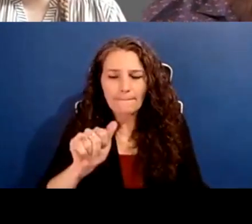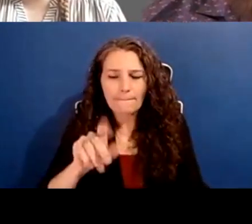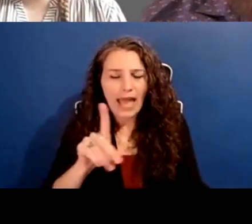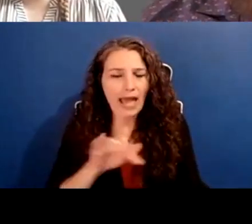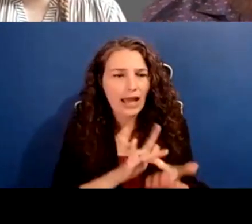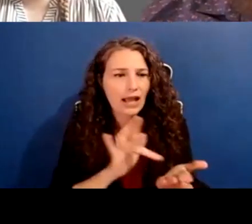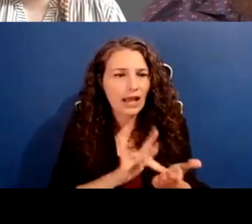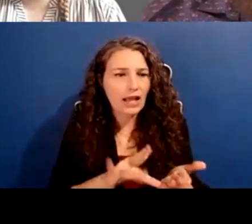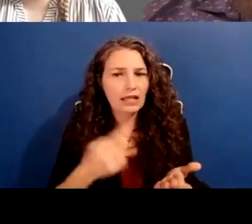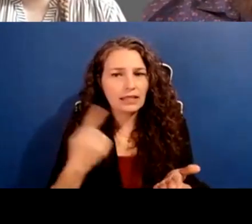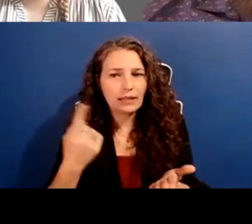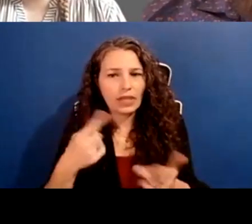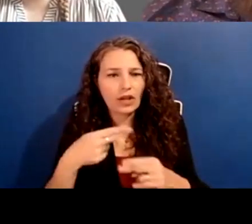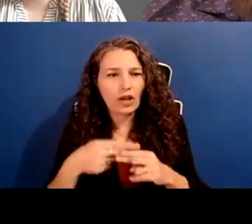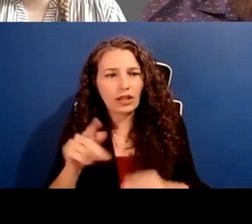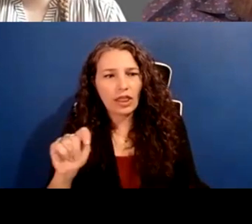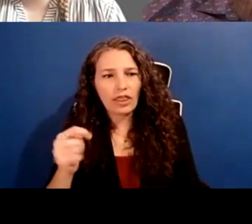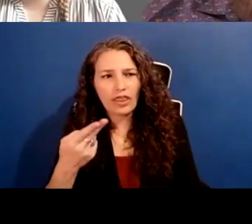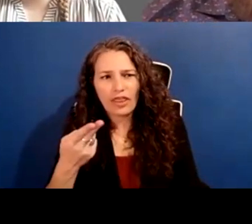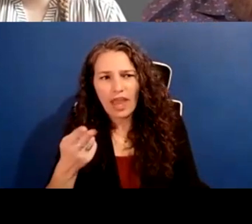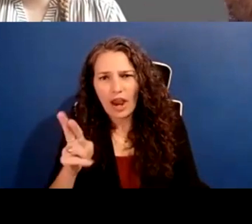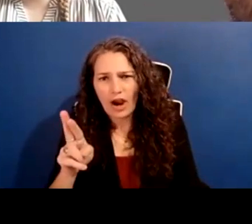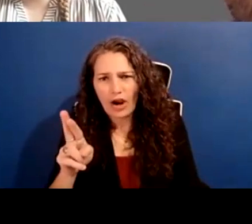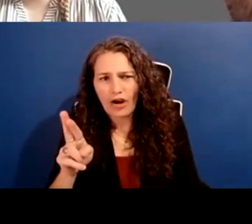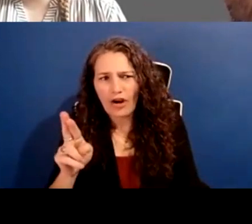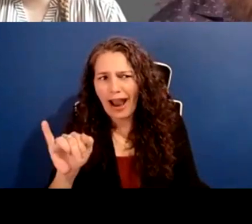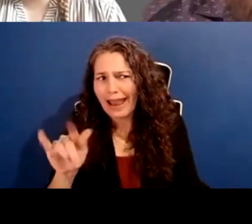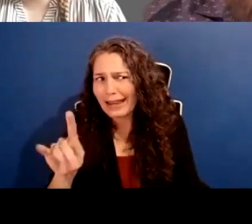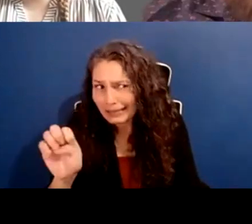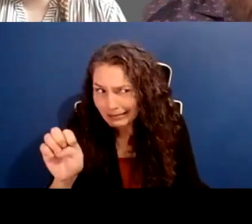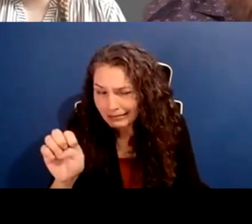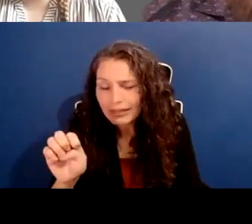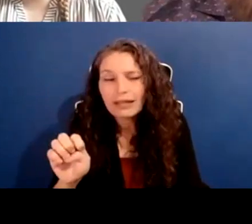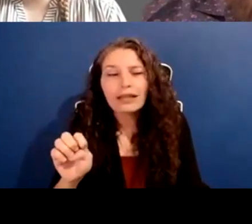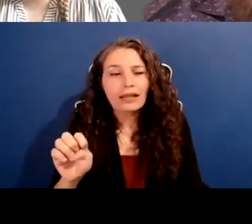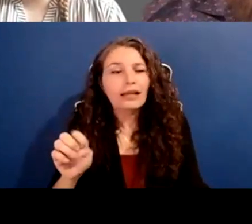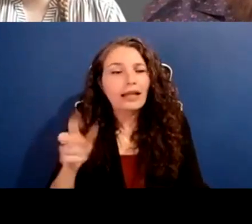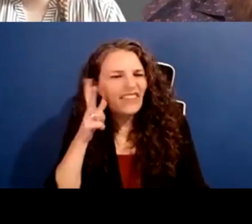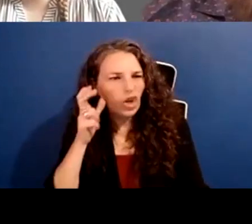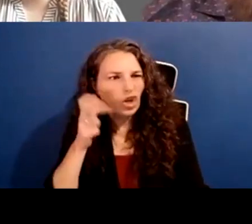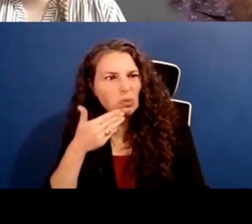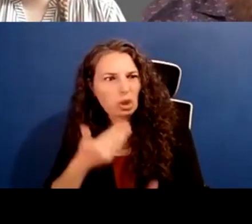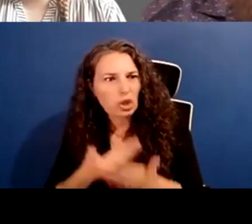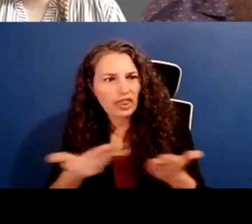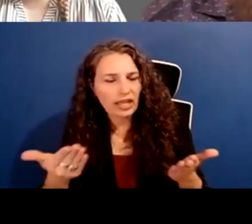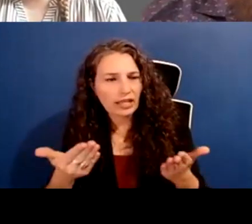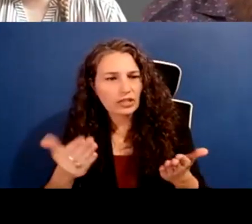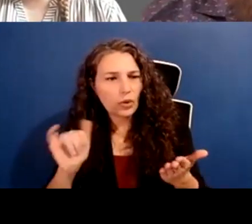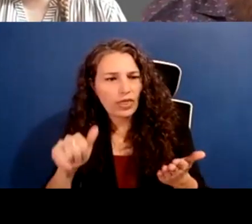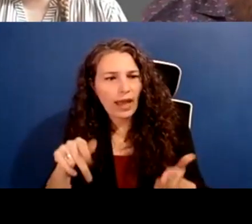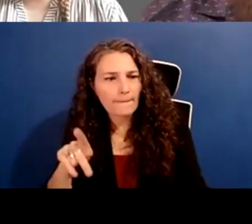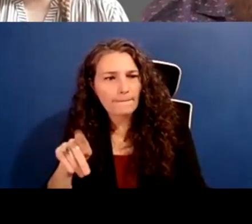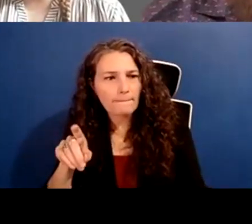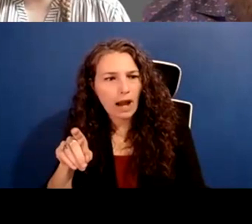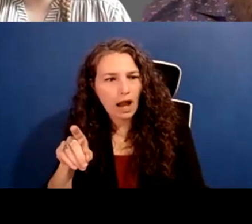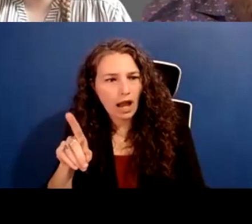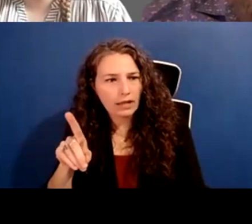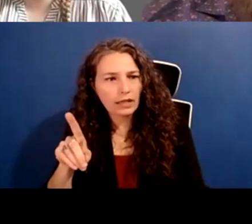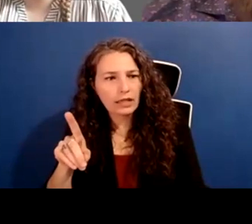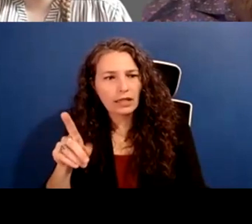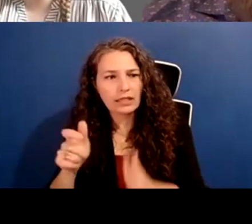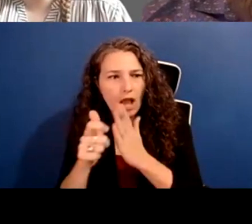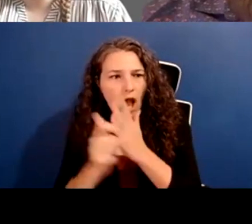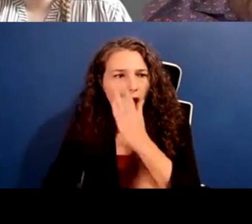called Ferrite that I've heard a lot of great things about. That lets you actually take the podcast, it'll automatically do an